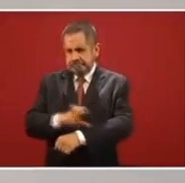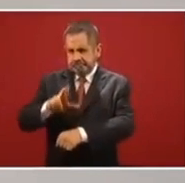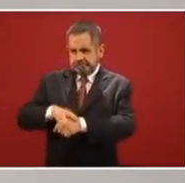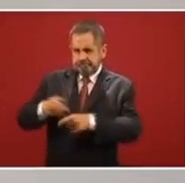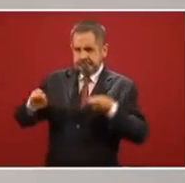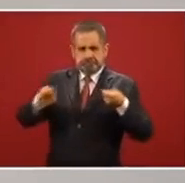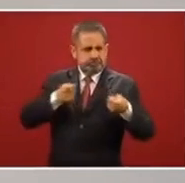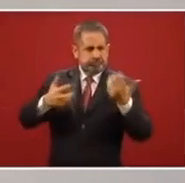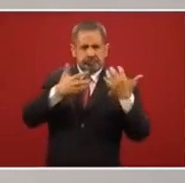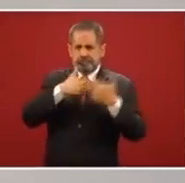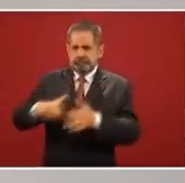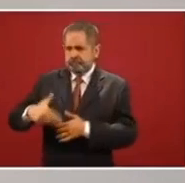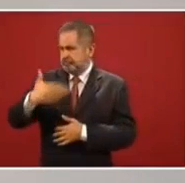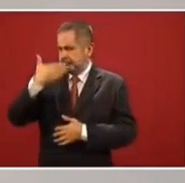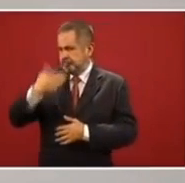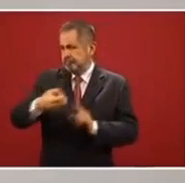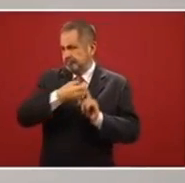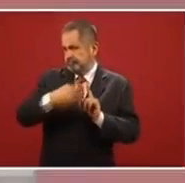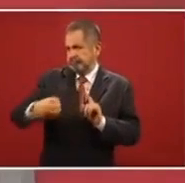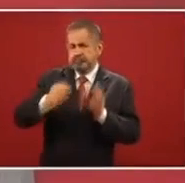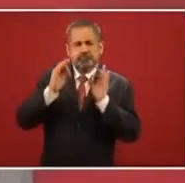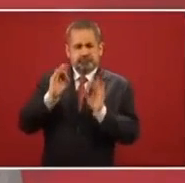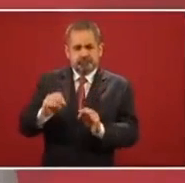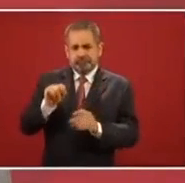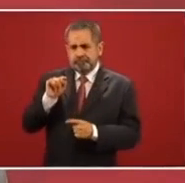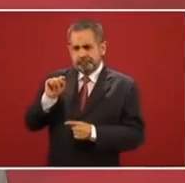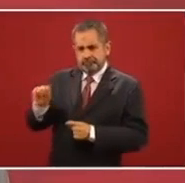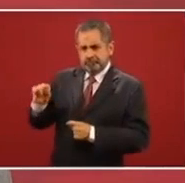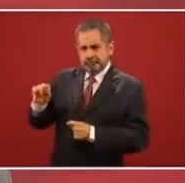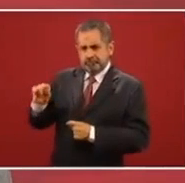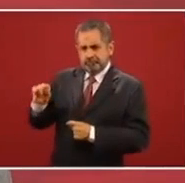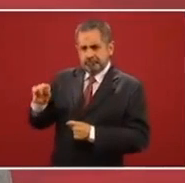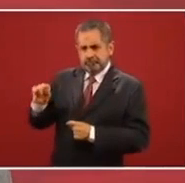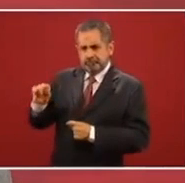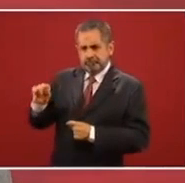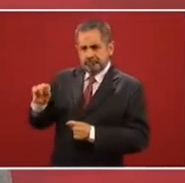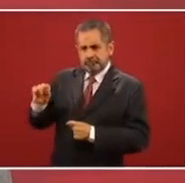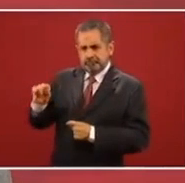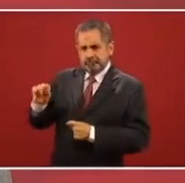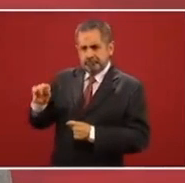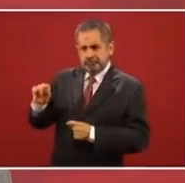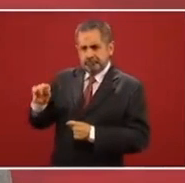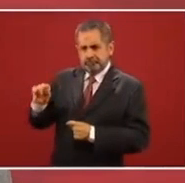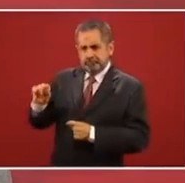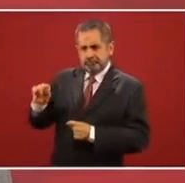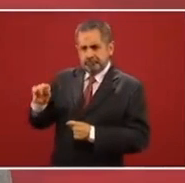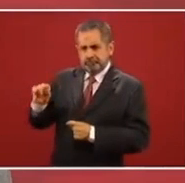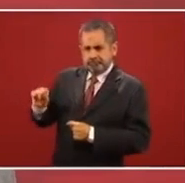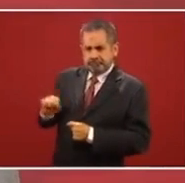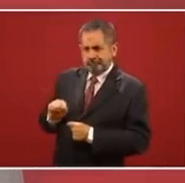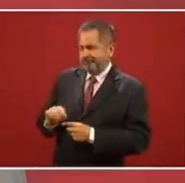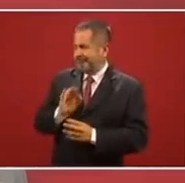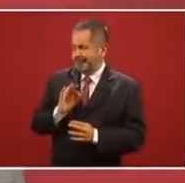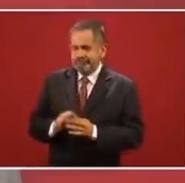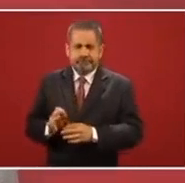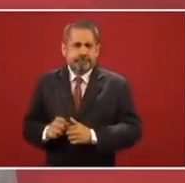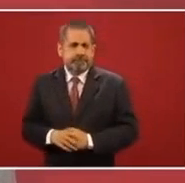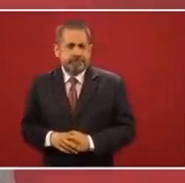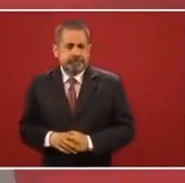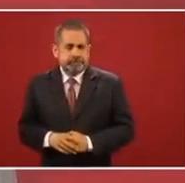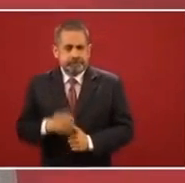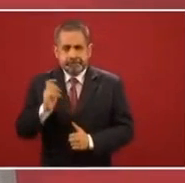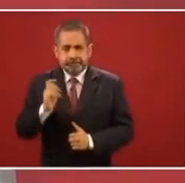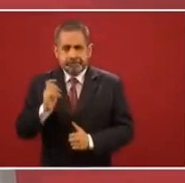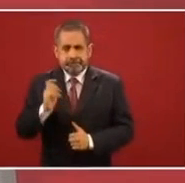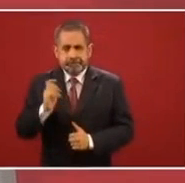communicated a través de estos mecanismos. via these mechanisms. En un momento